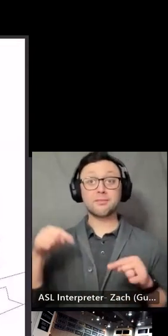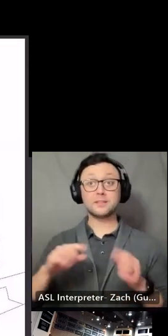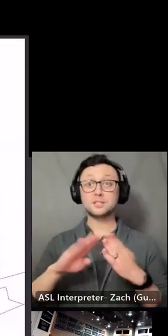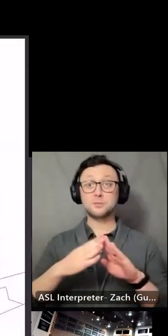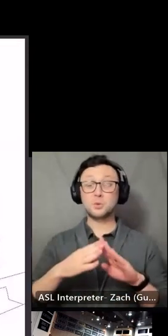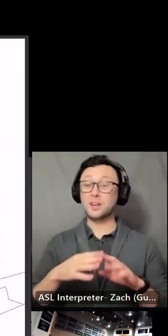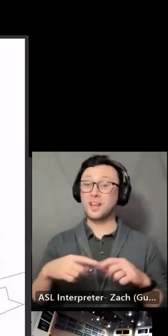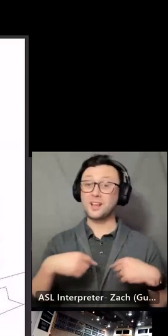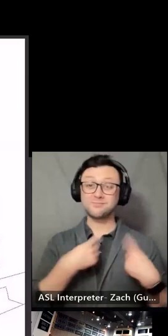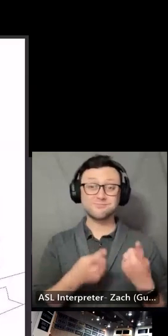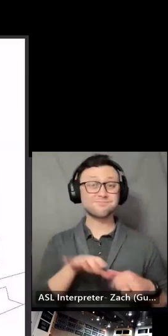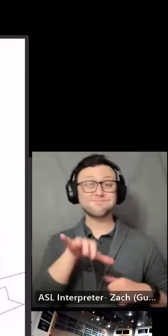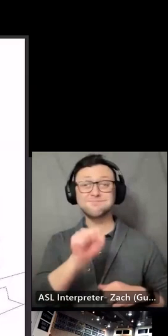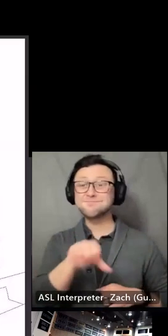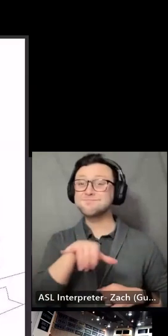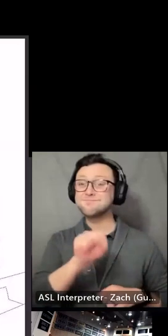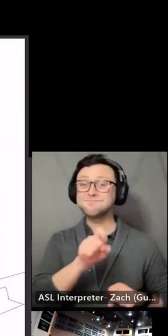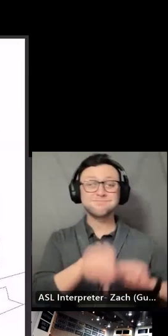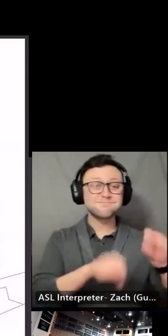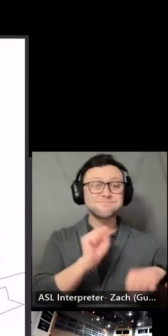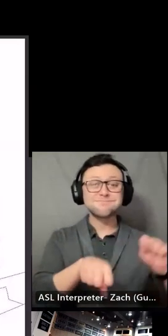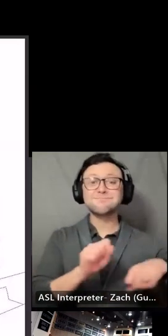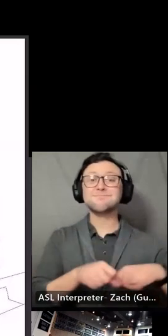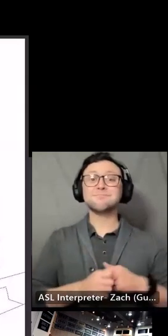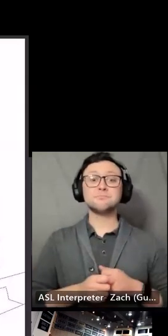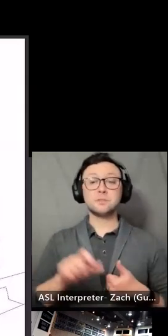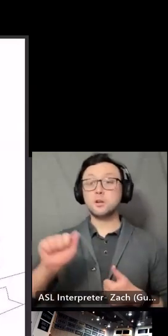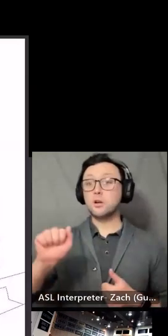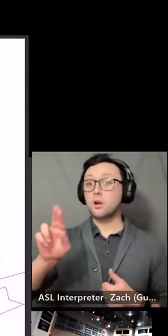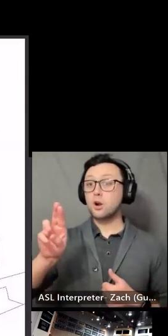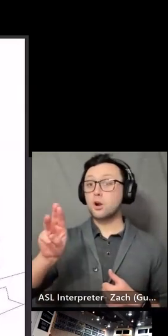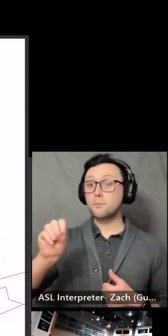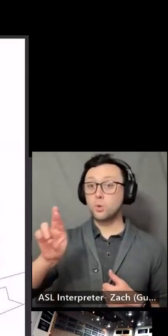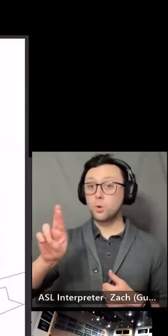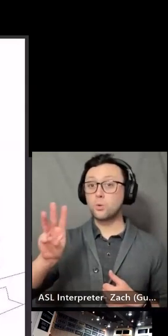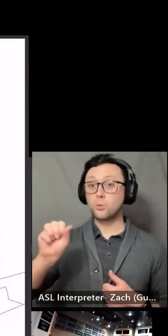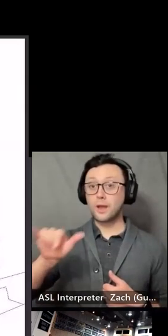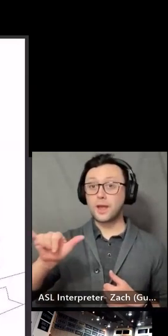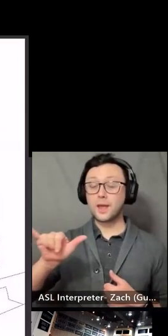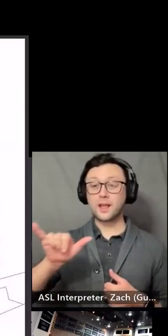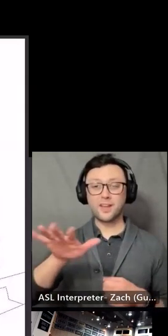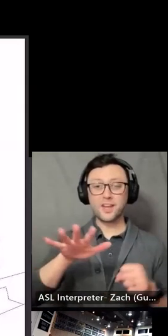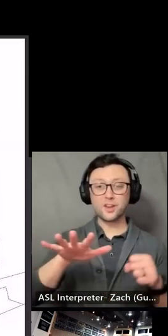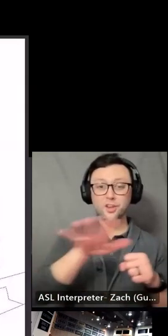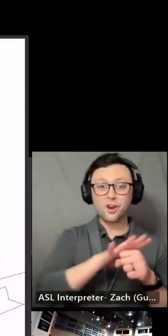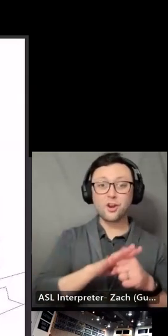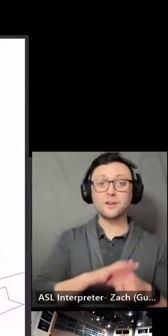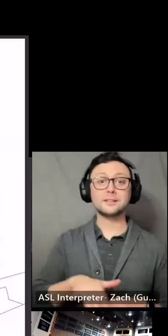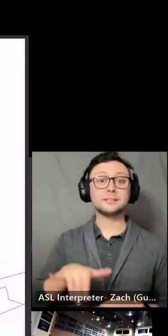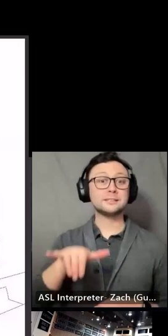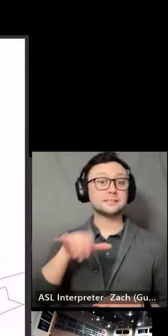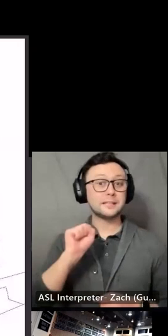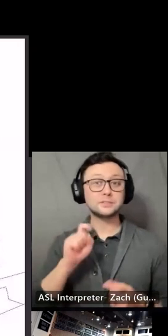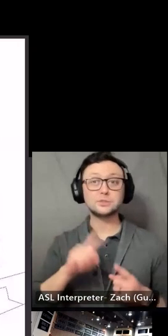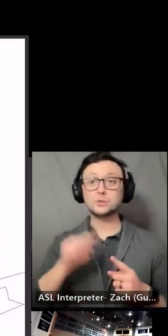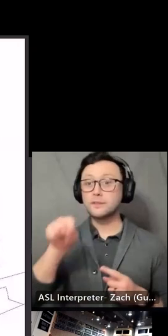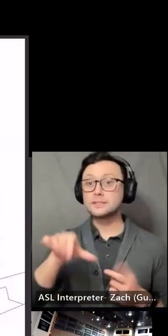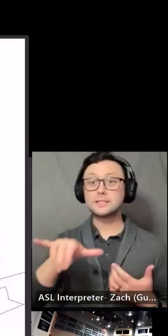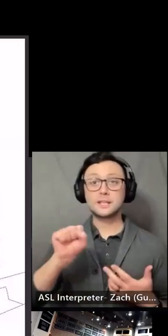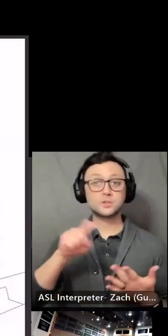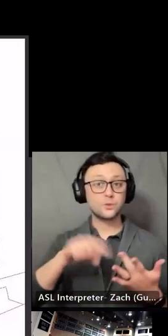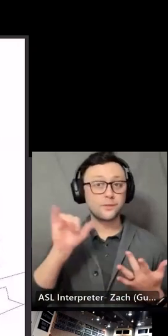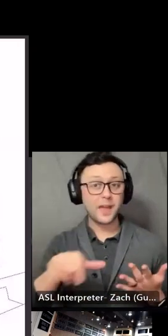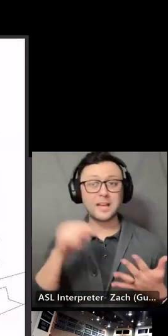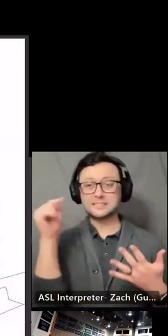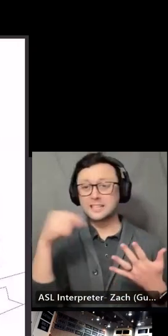said yes to the Arborway Yard, to immense changes, to more housing. We keep saying yes, and we just,